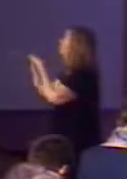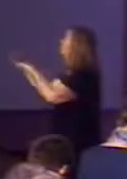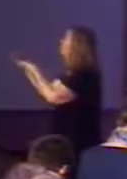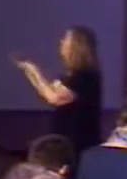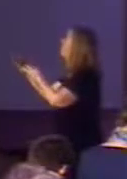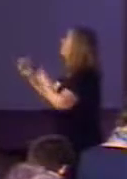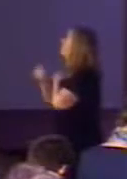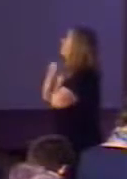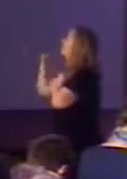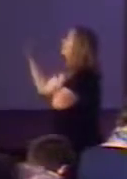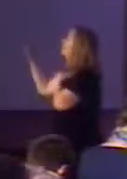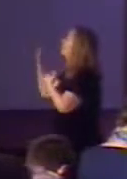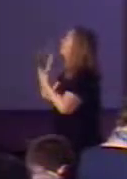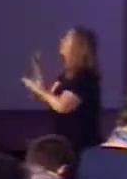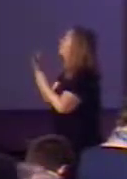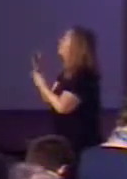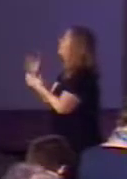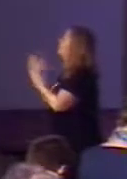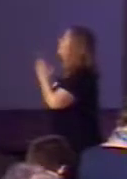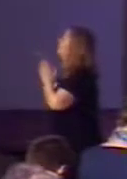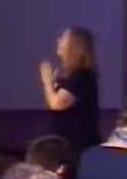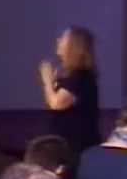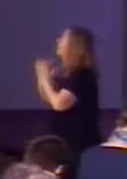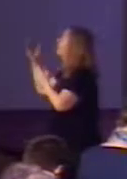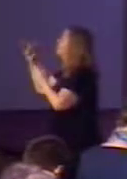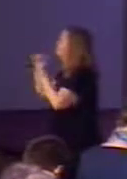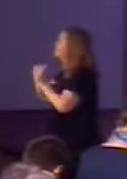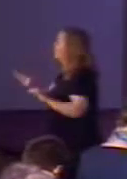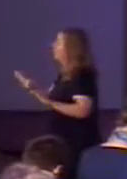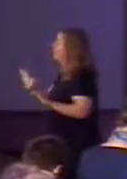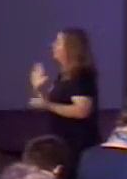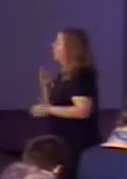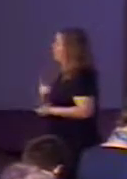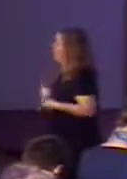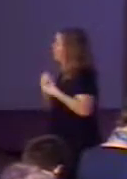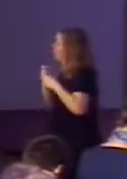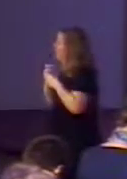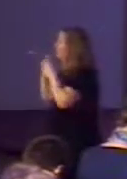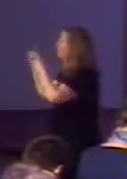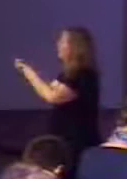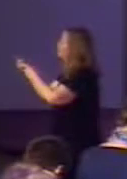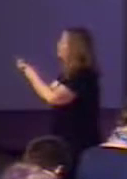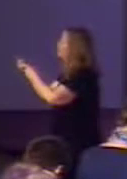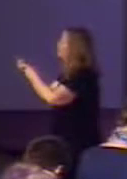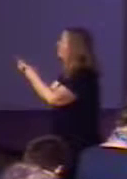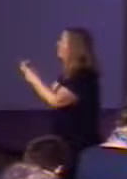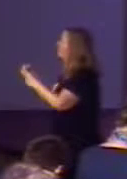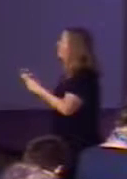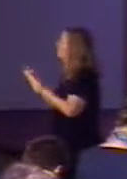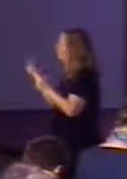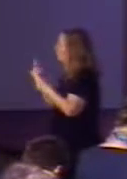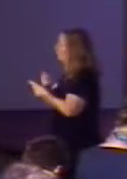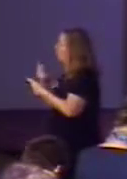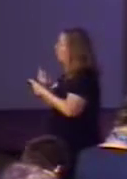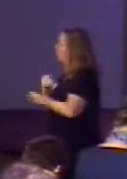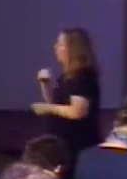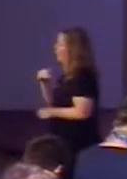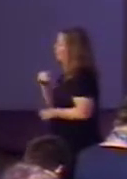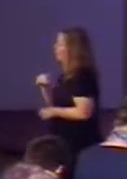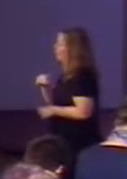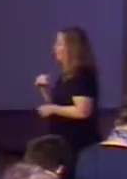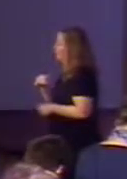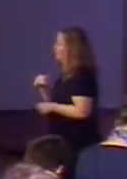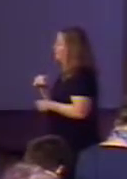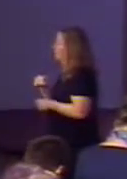you, we thank you, and we ask that you bless this offering that we give, that you multiply it, that you cause it to be able